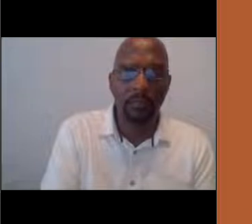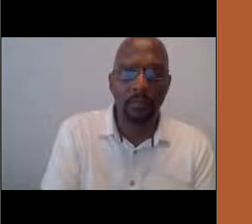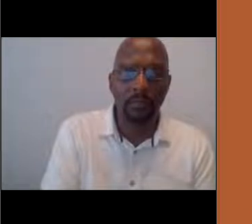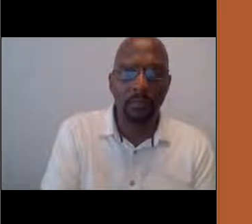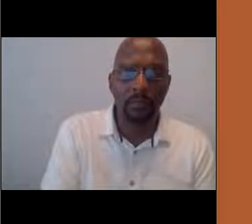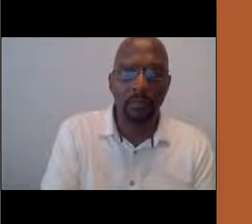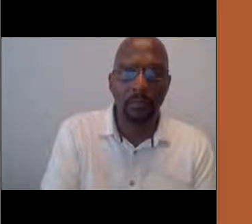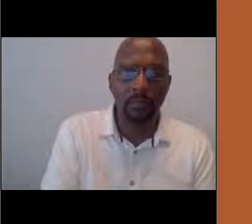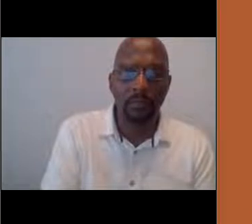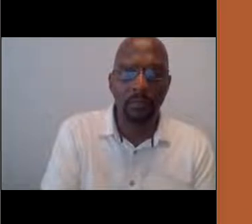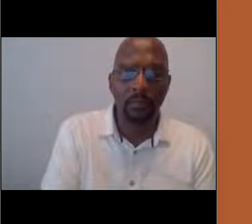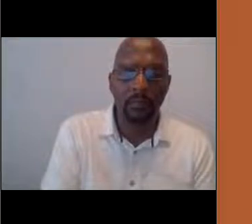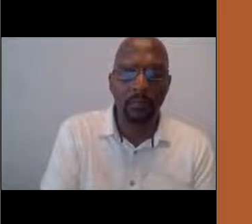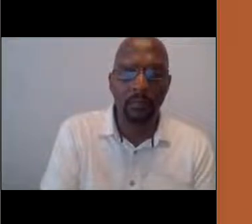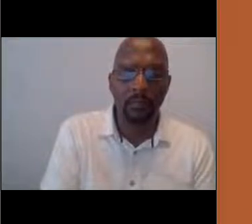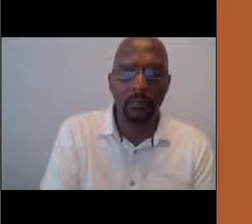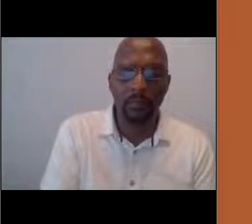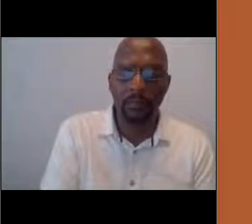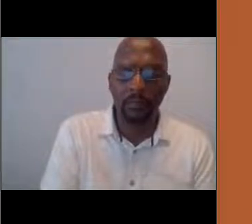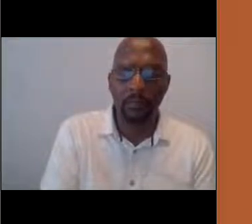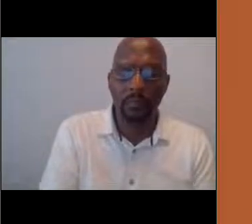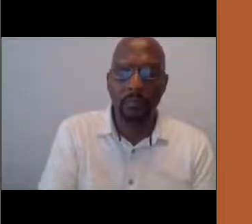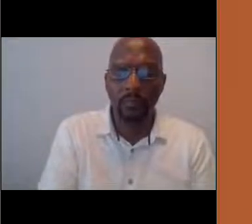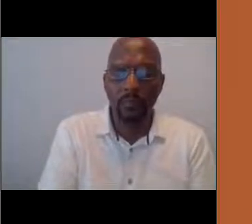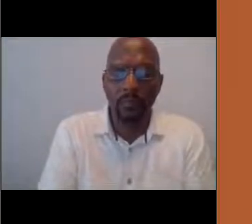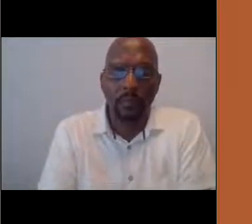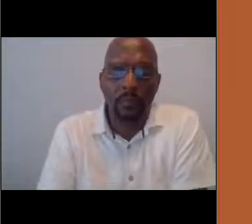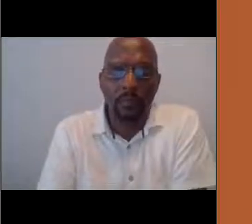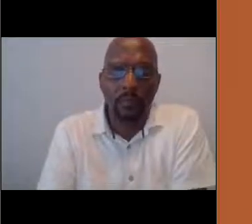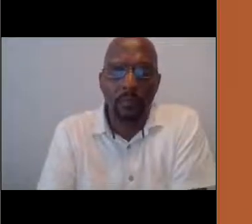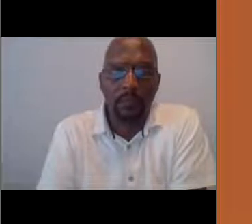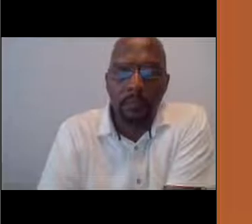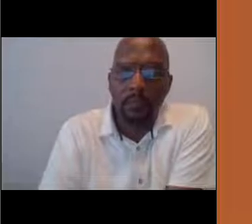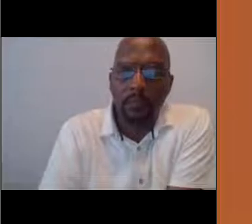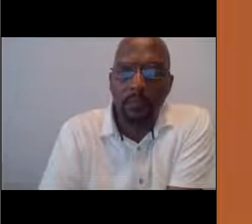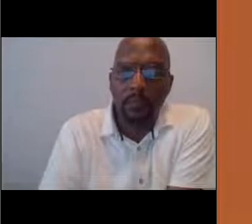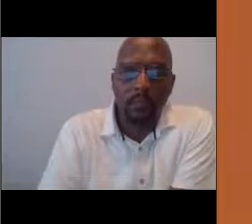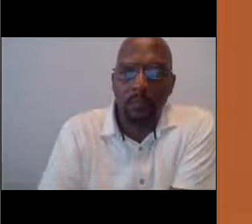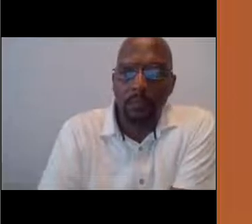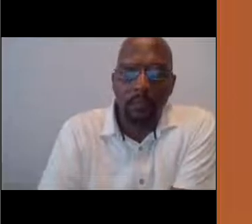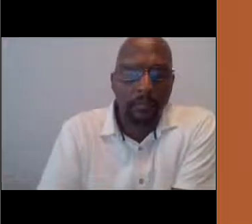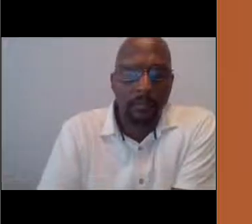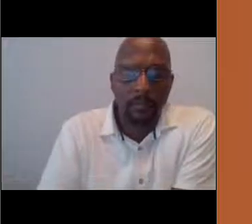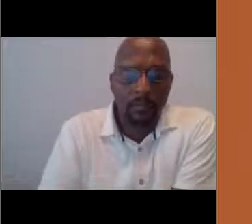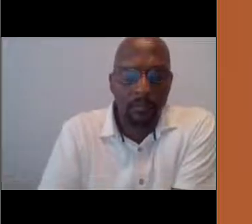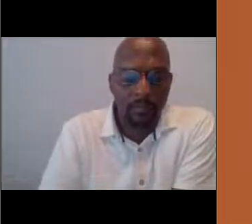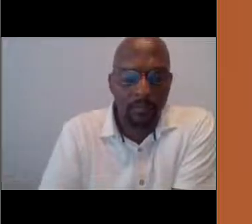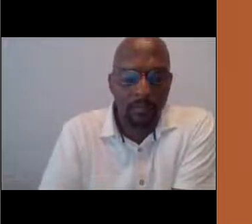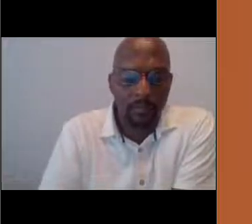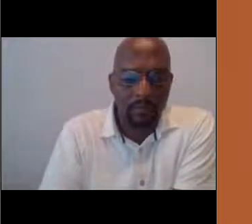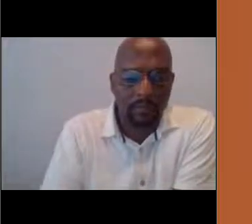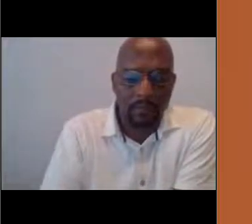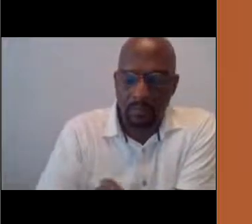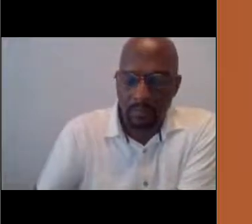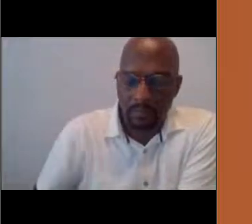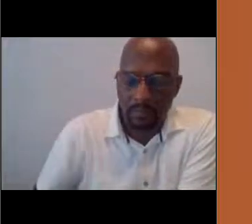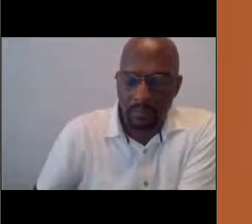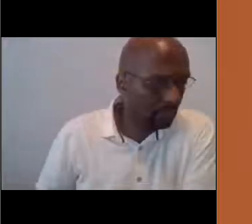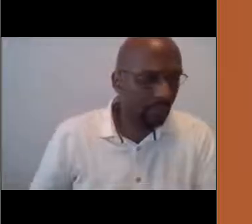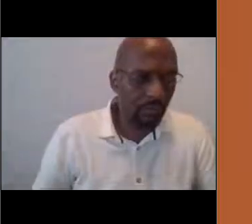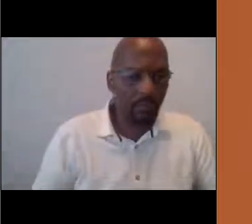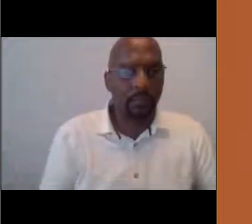Supervisor Williams, I've admired you since your days in the State House and your commitment to this region and local government. It's great to see